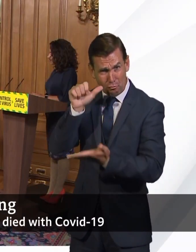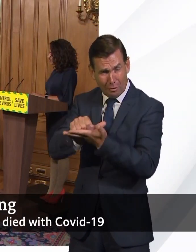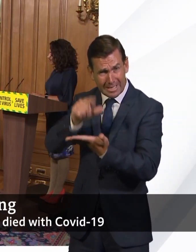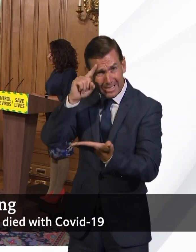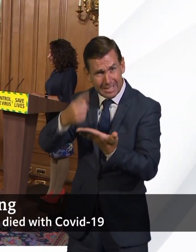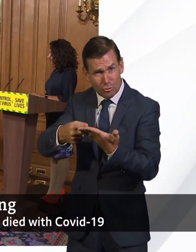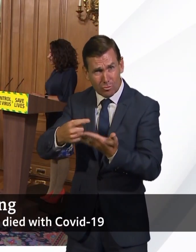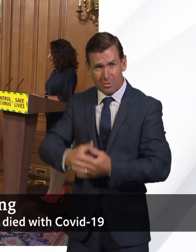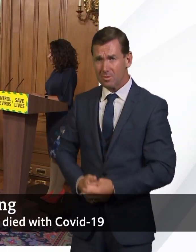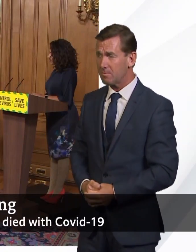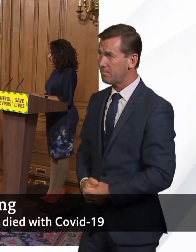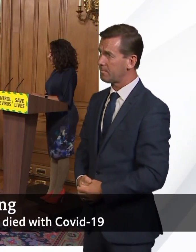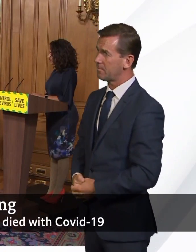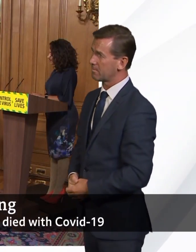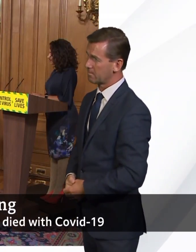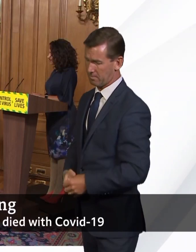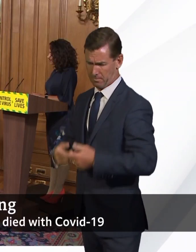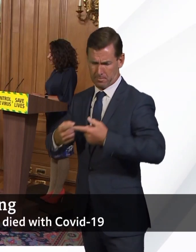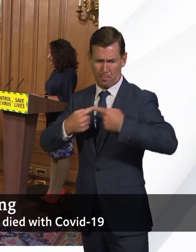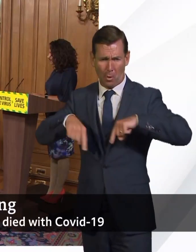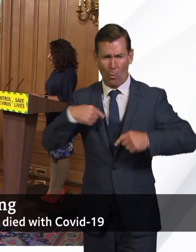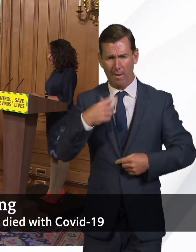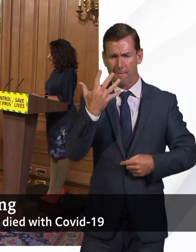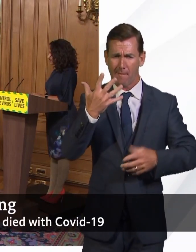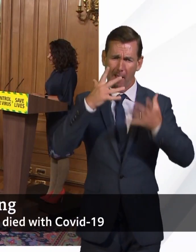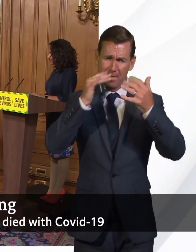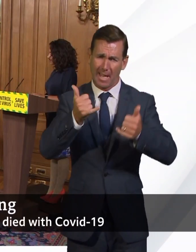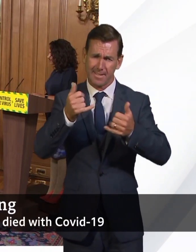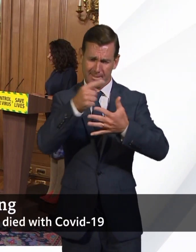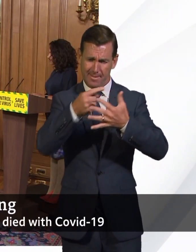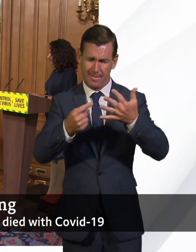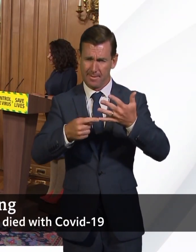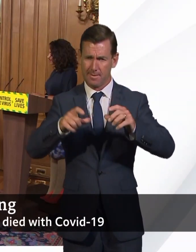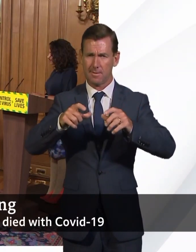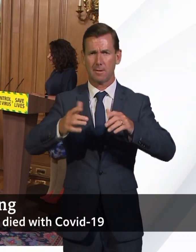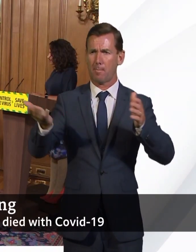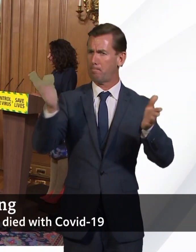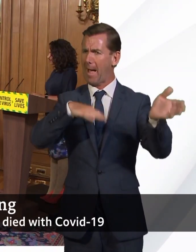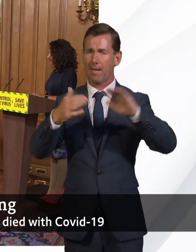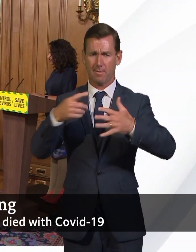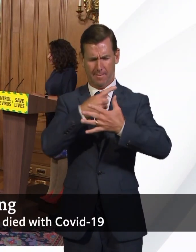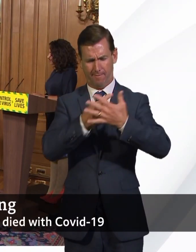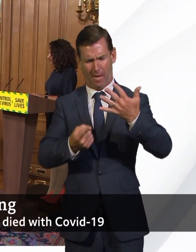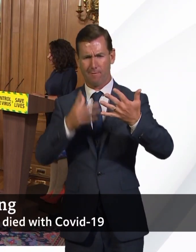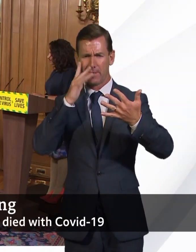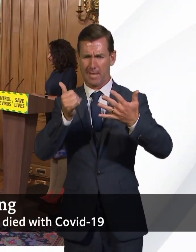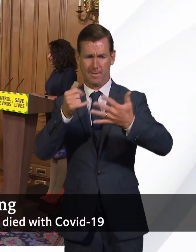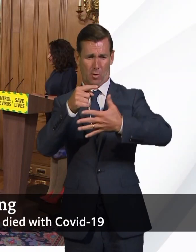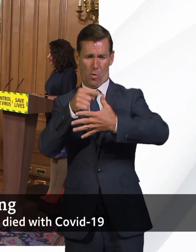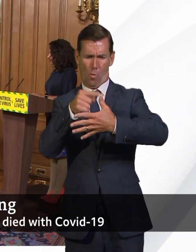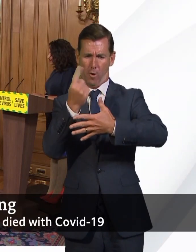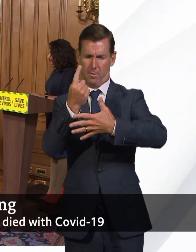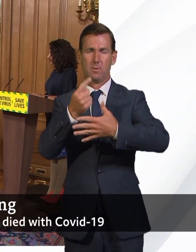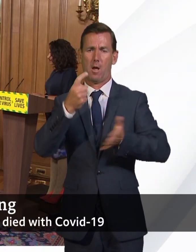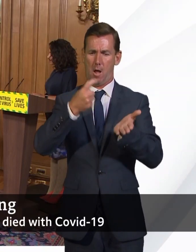tests in advance, and one of the tests is that R isn't above 1. And in fact, so